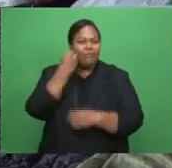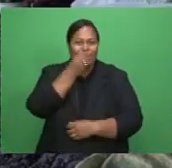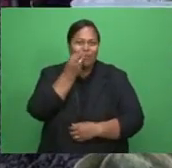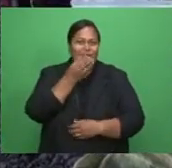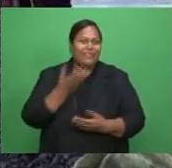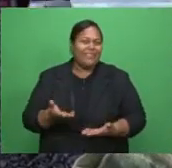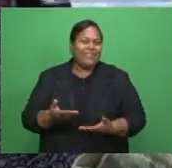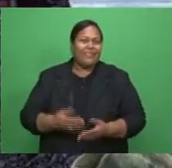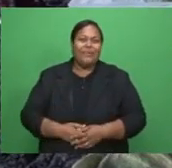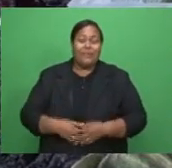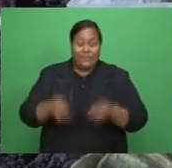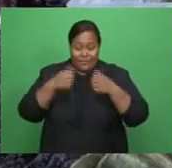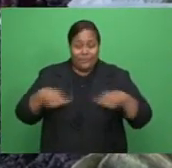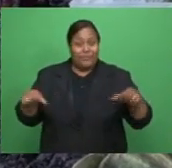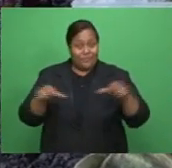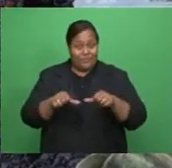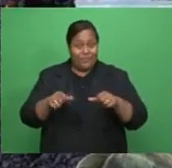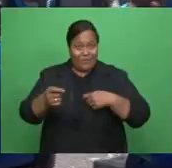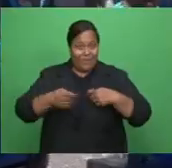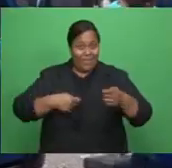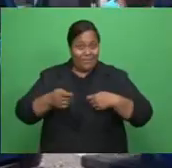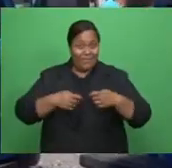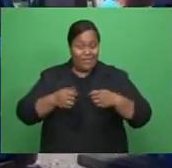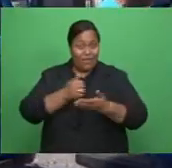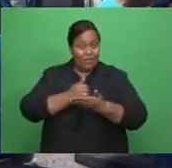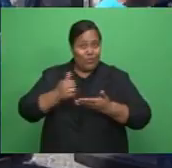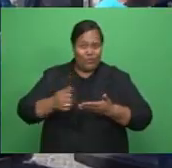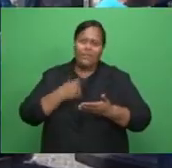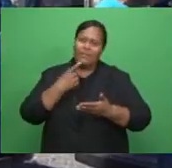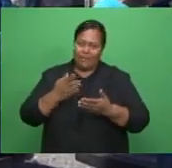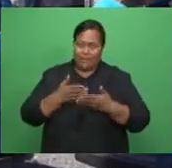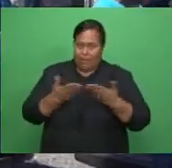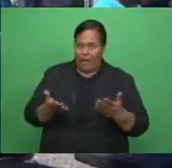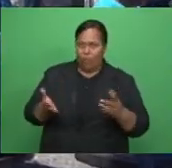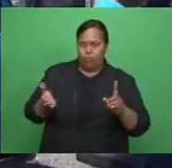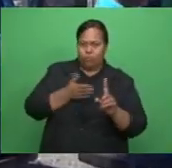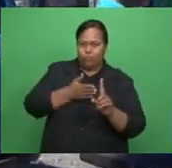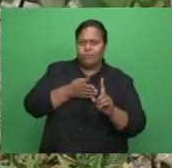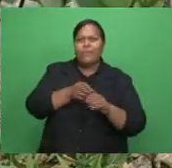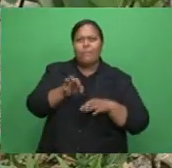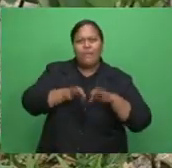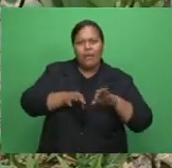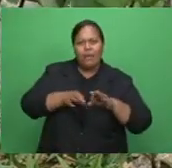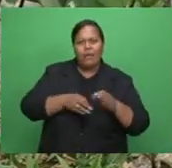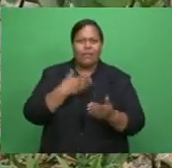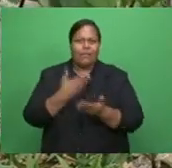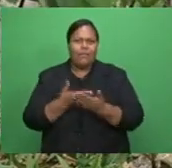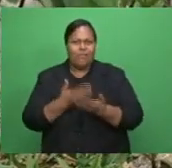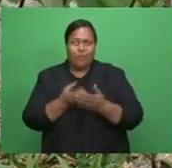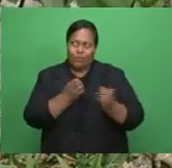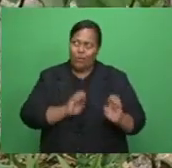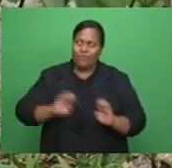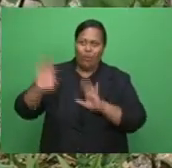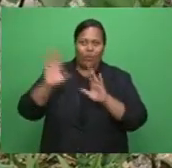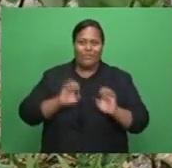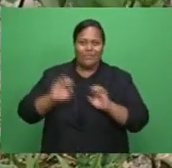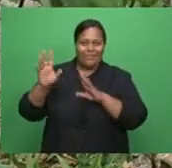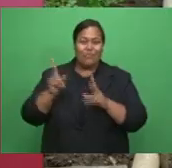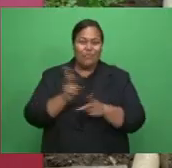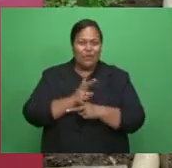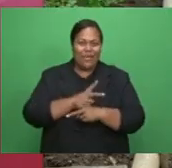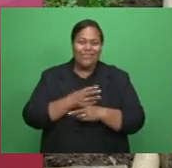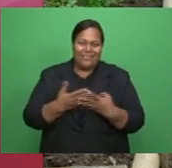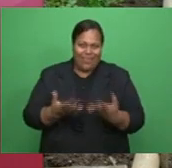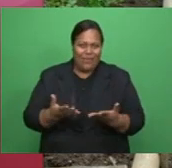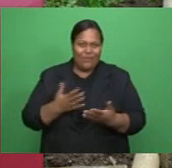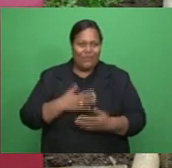Agricultural Marketing Authority says they have realigned themselves as the demand for export products is increasing. We have now started shift